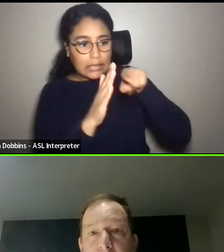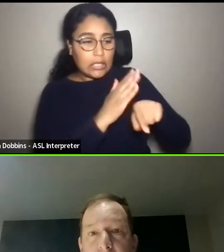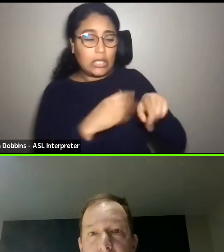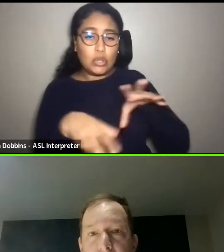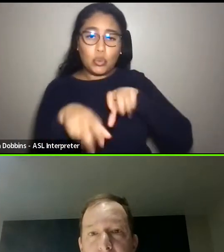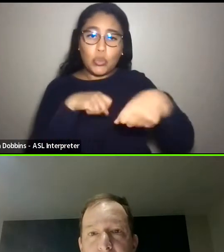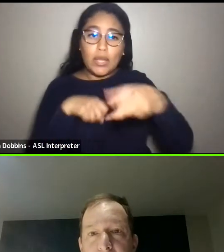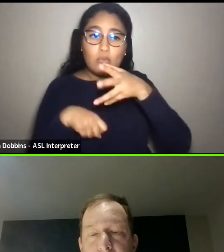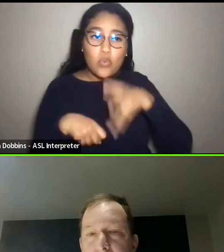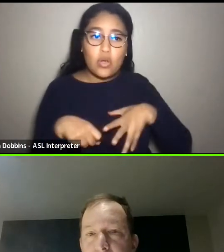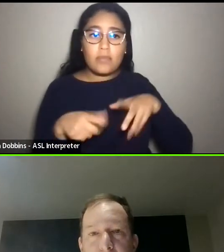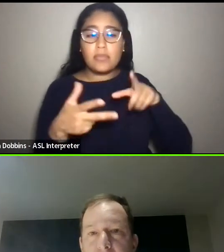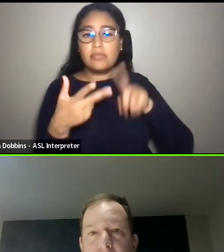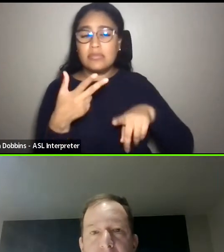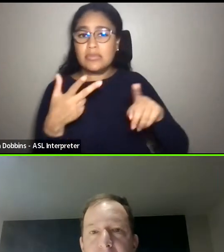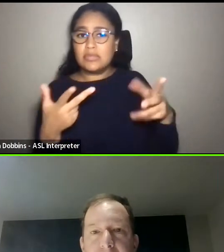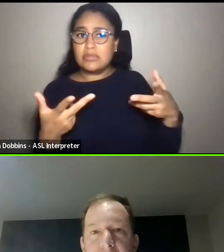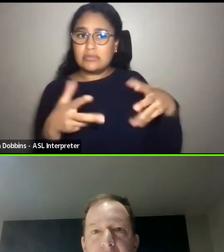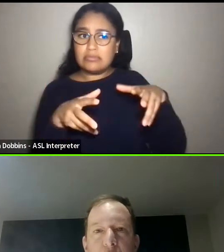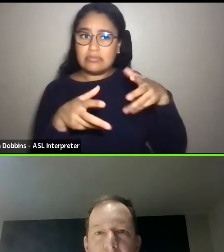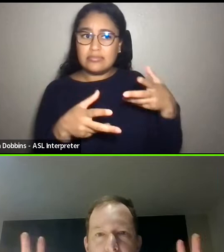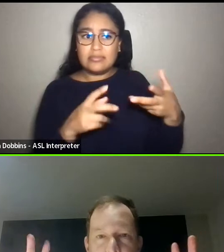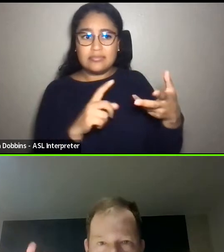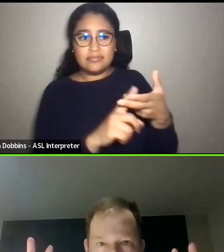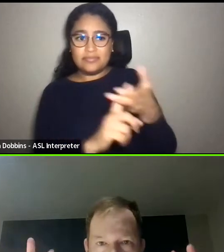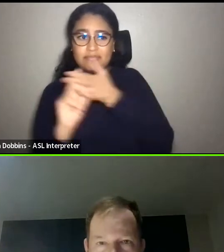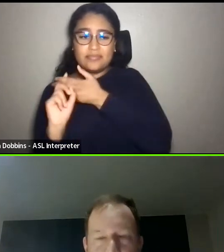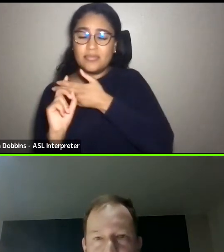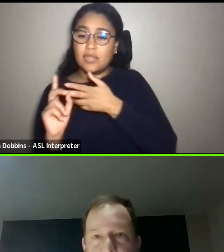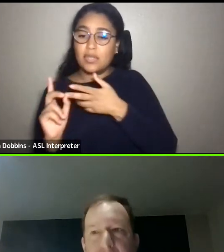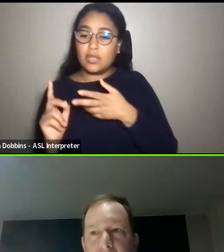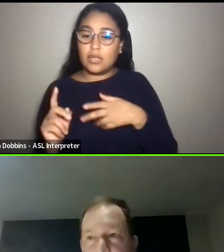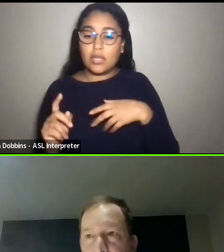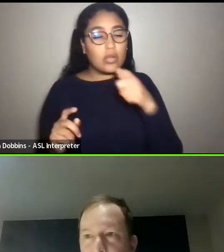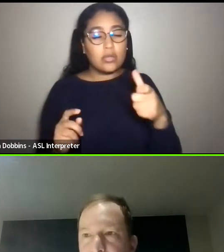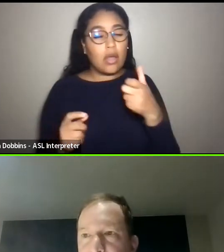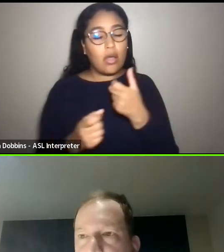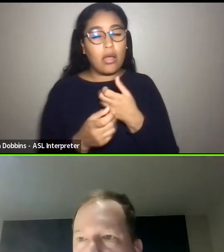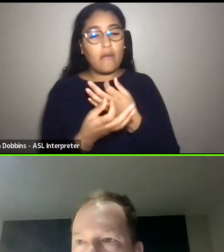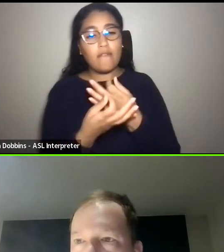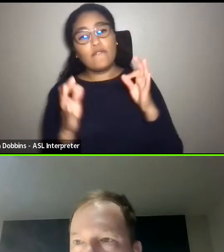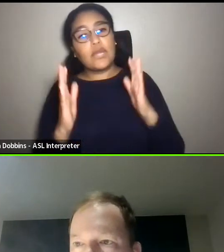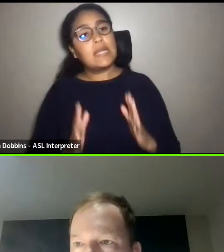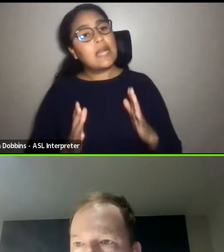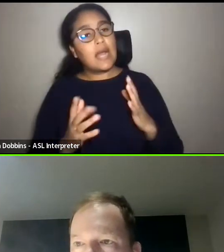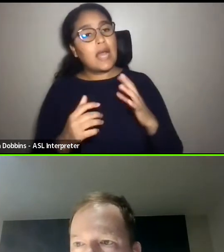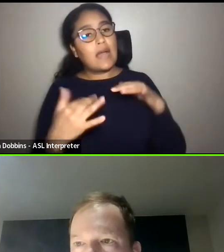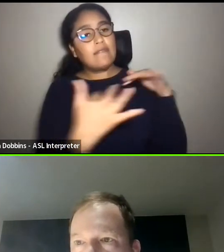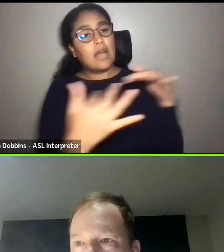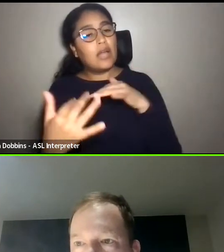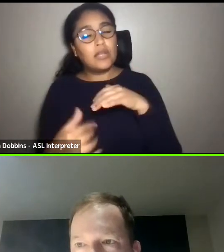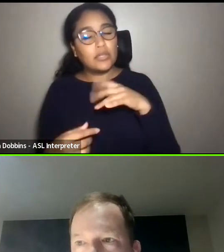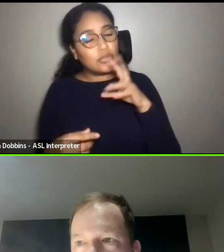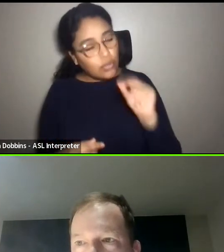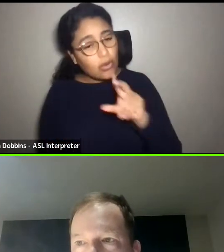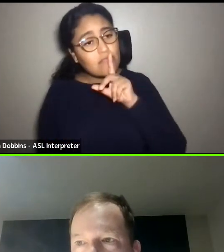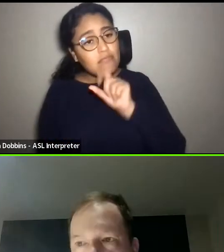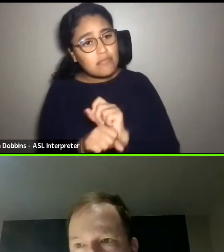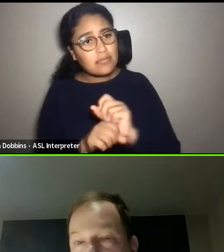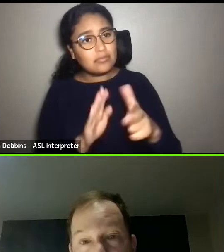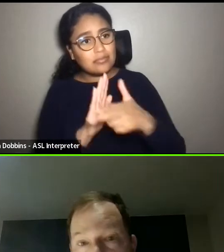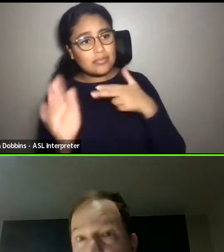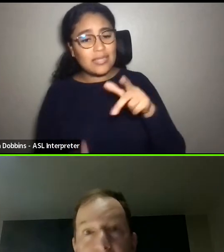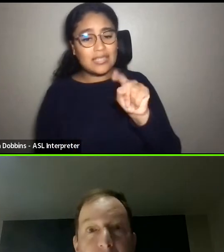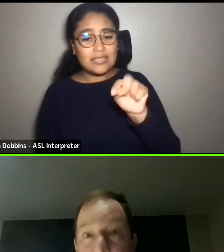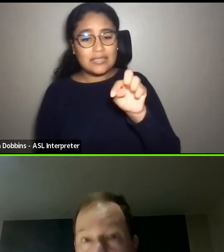women. You know, these were not freedom fighters, these were terrorists. President Biden,